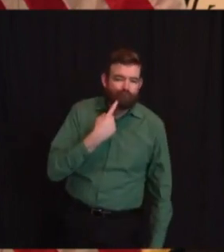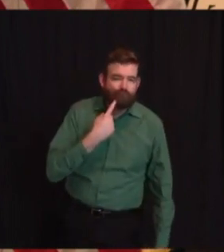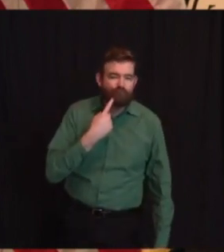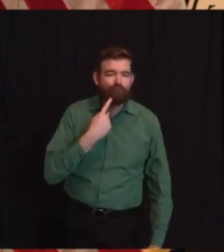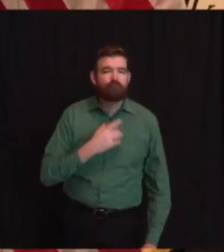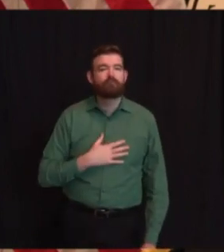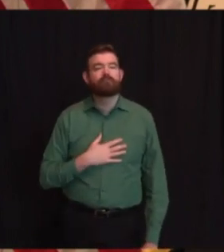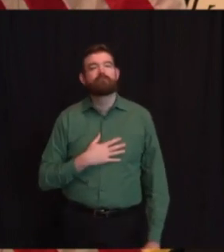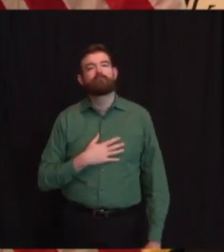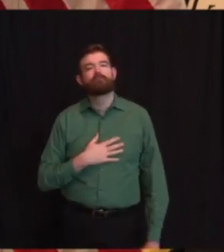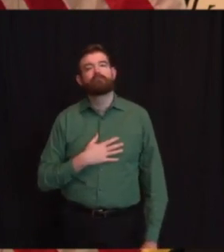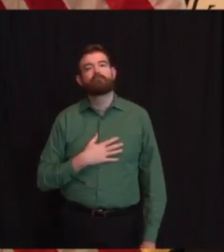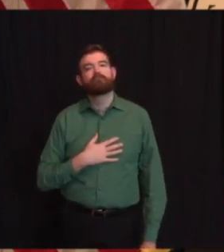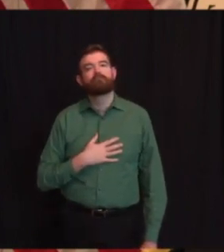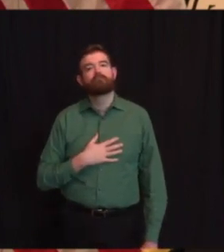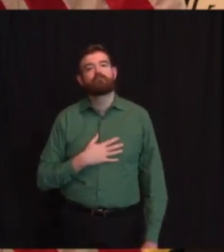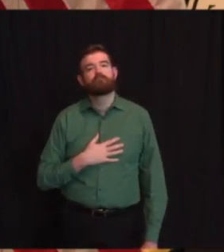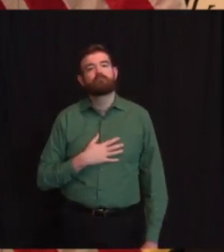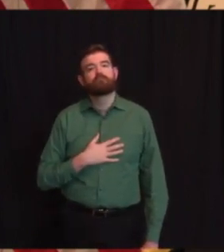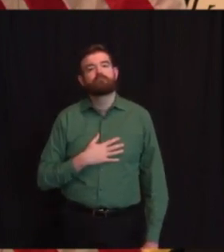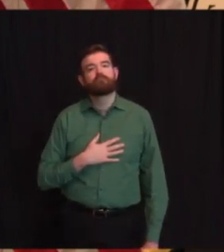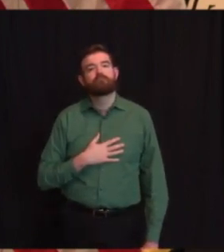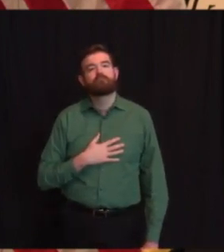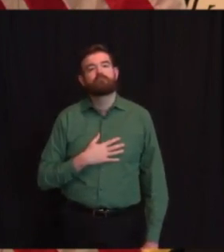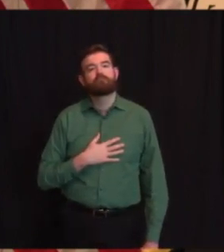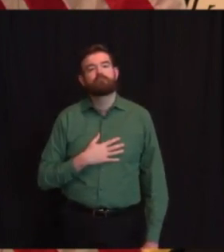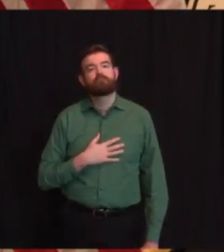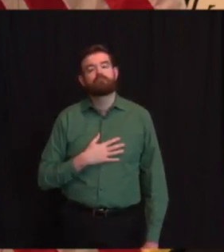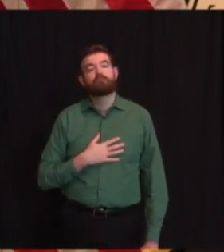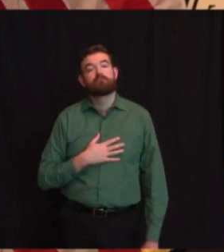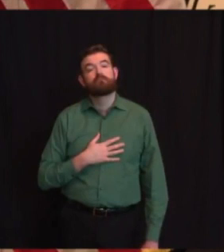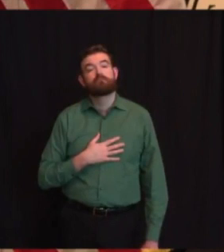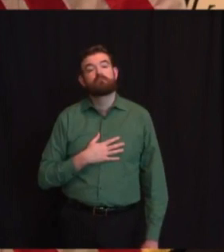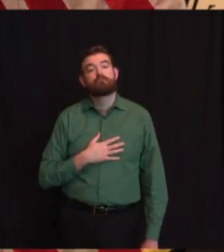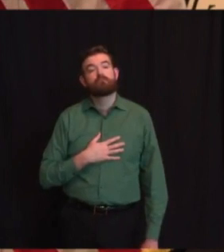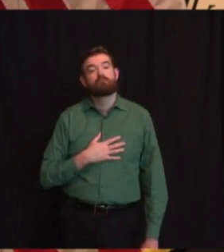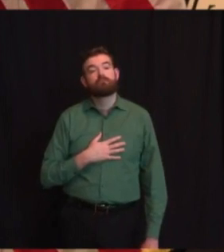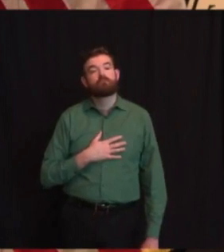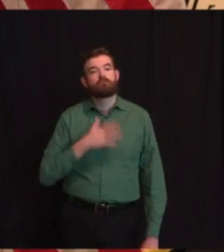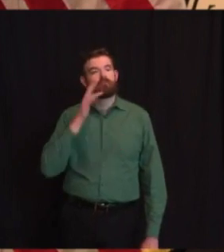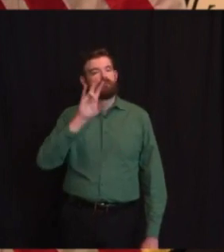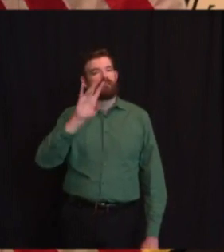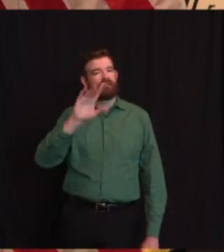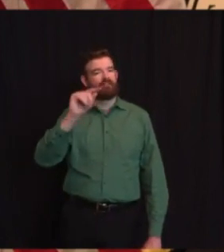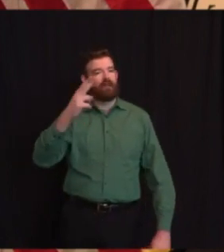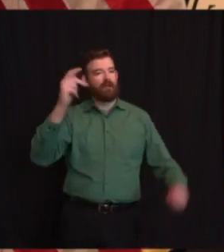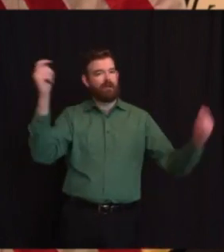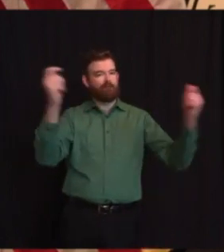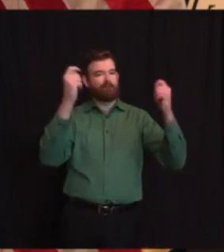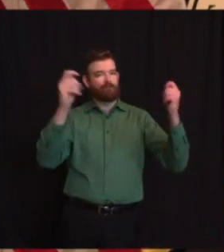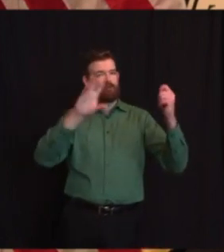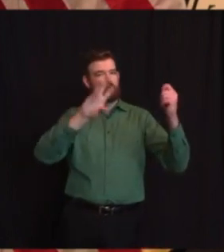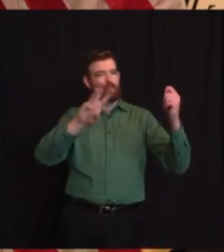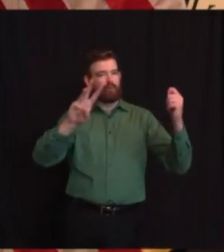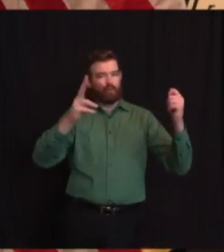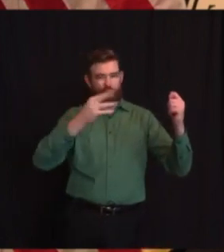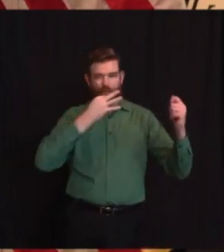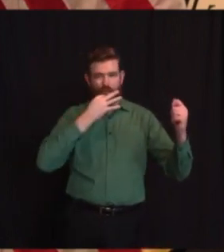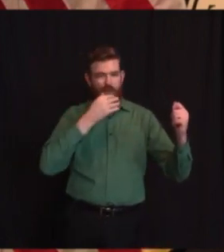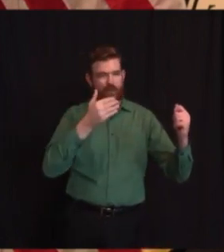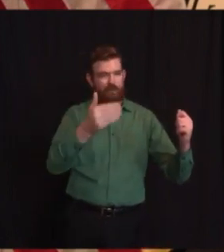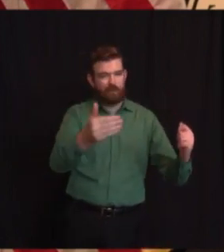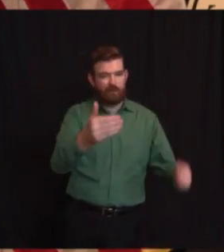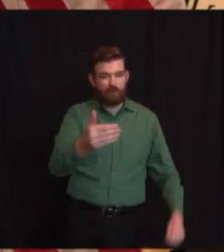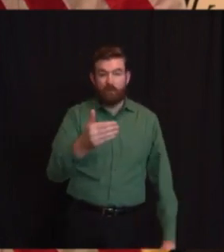anniversary of the end of World War II, to lose some of these veterans to this thing after all that they did for our country is